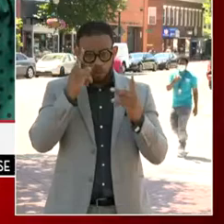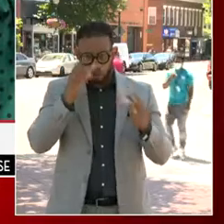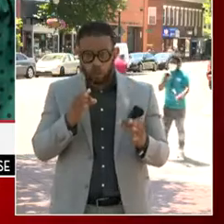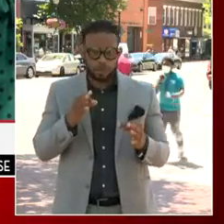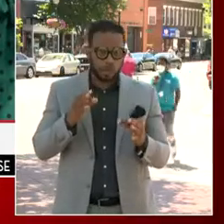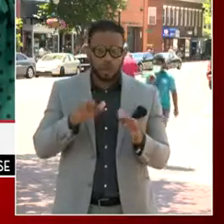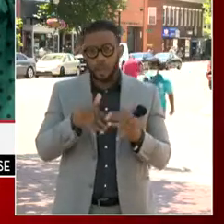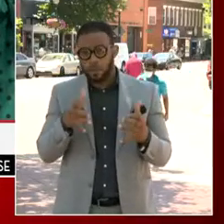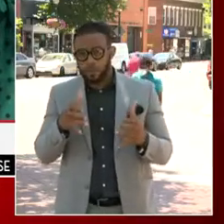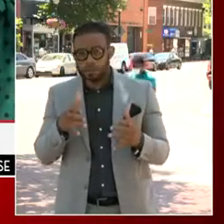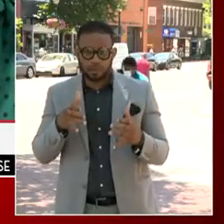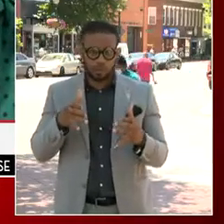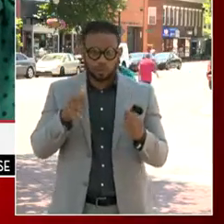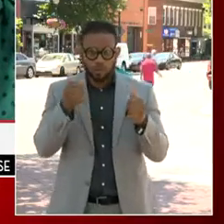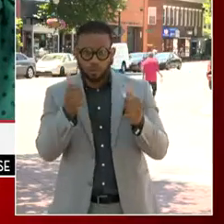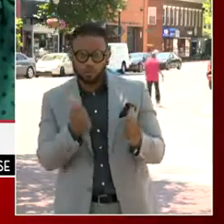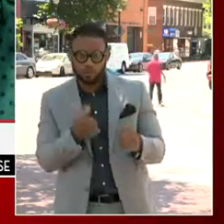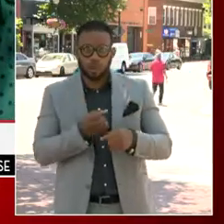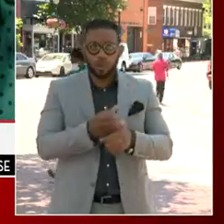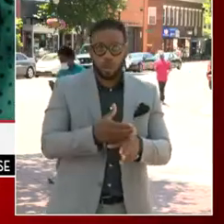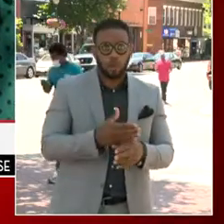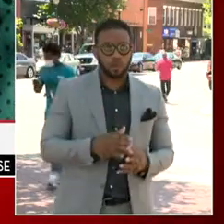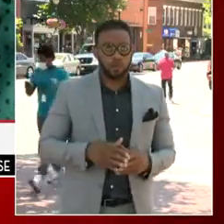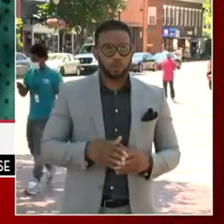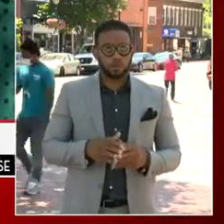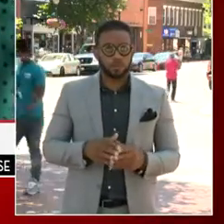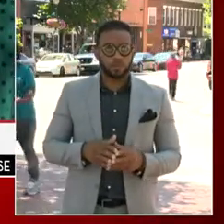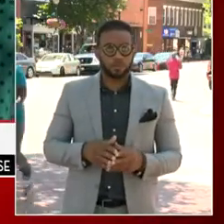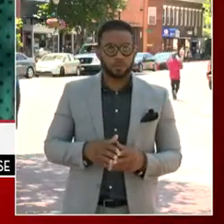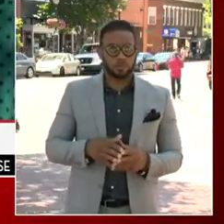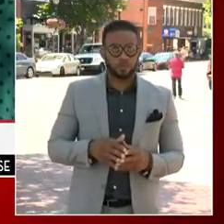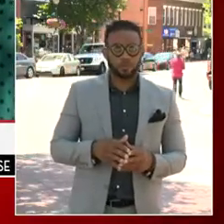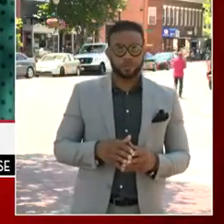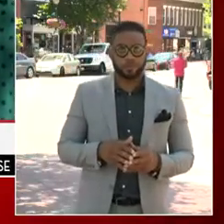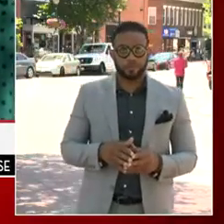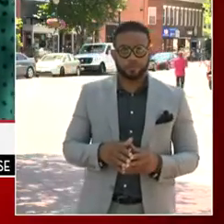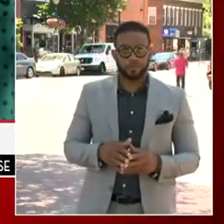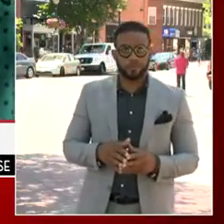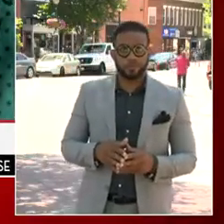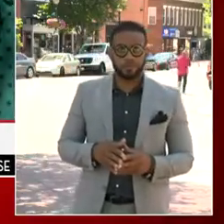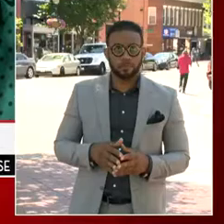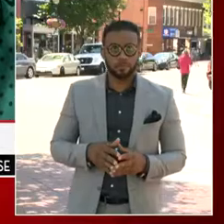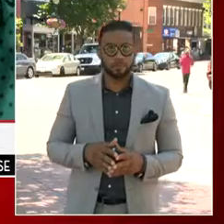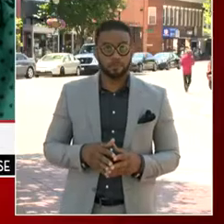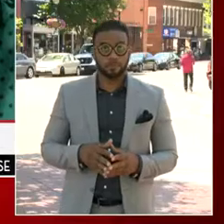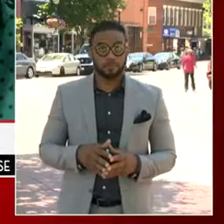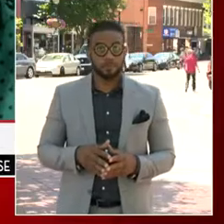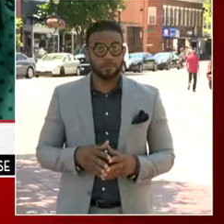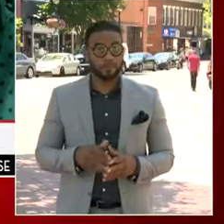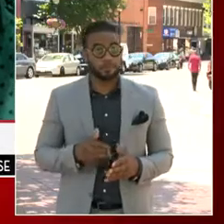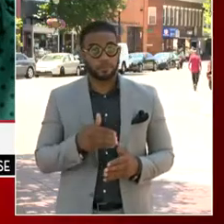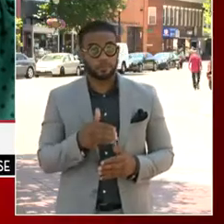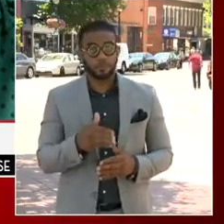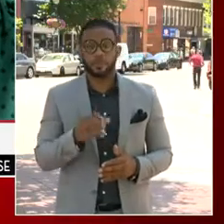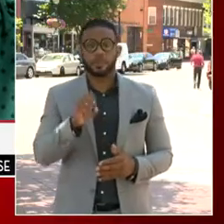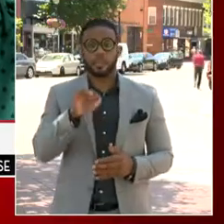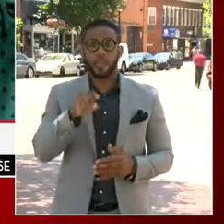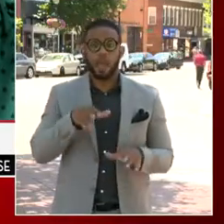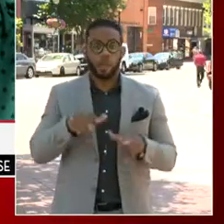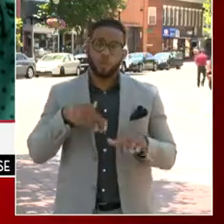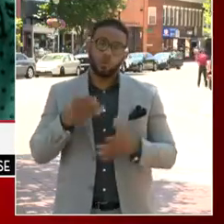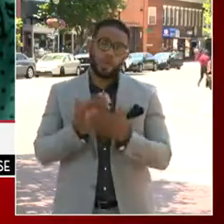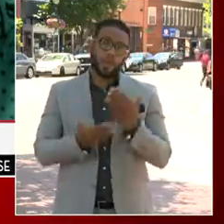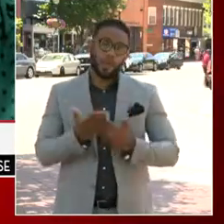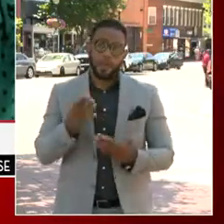determine how much deterioration that has caused for the improvements that need to be made. Sidewalks as well? Sidewalks, we do that manually.